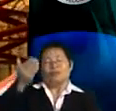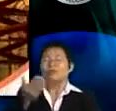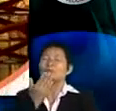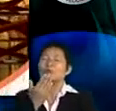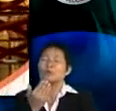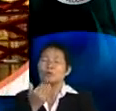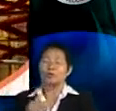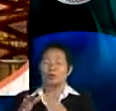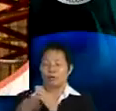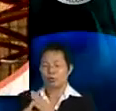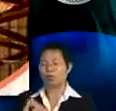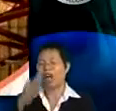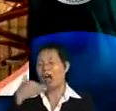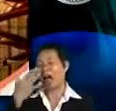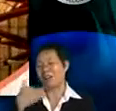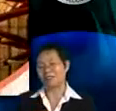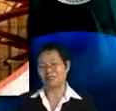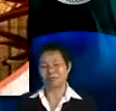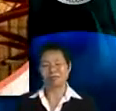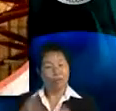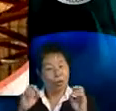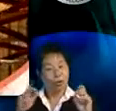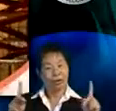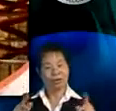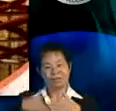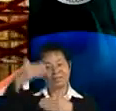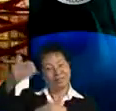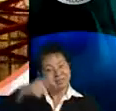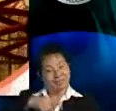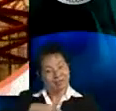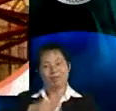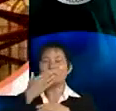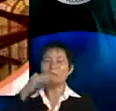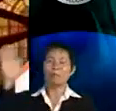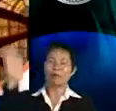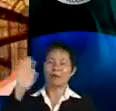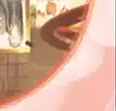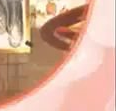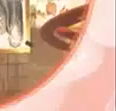smell of fish curry. Okay, till next time, bye.